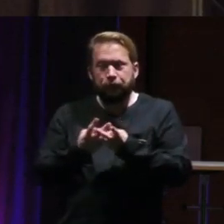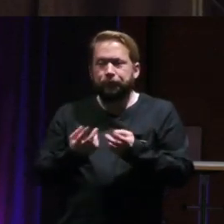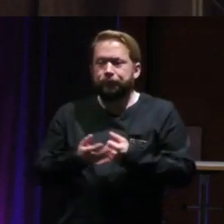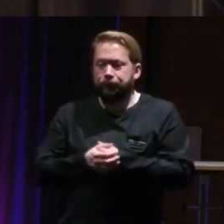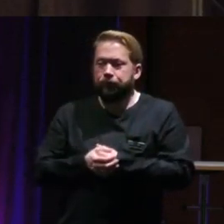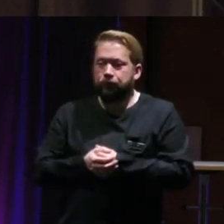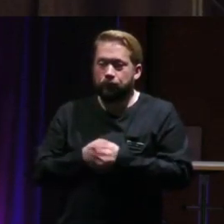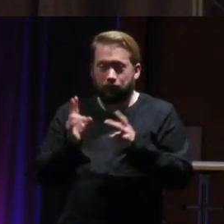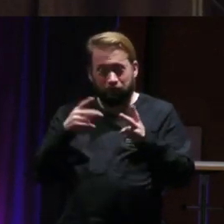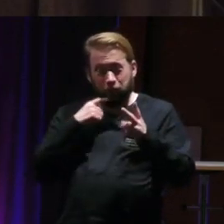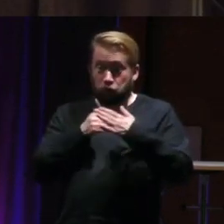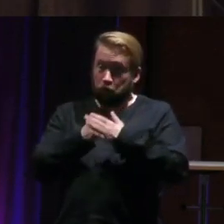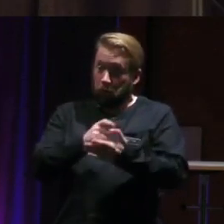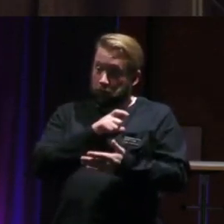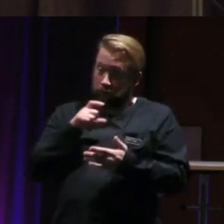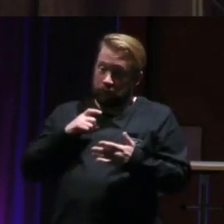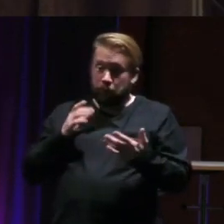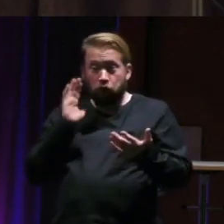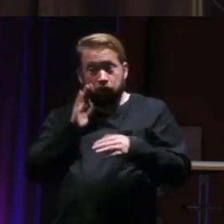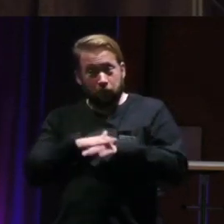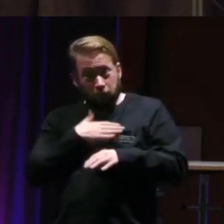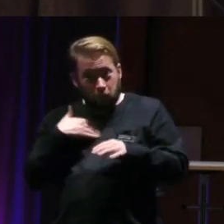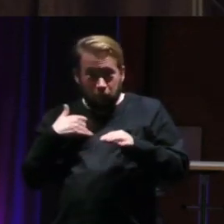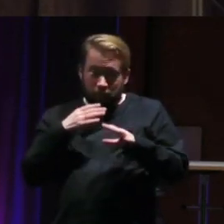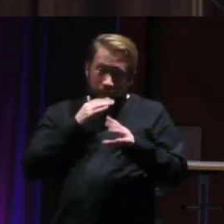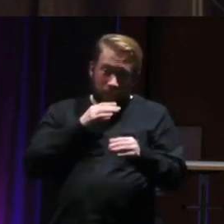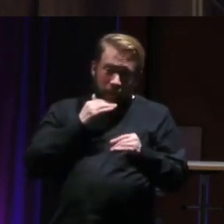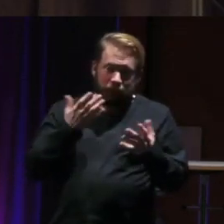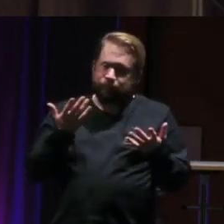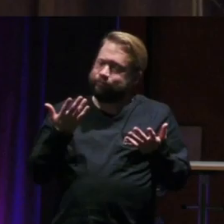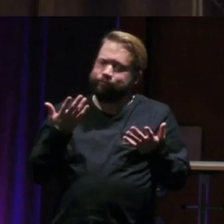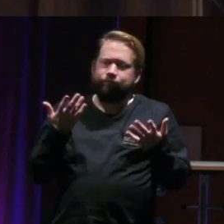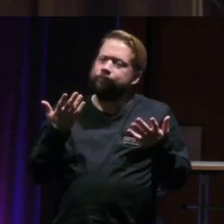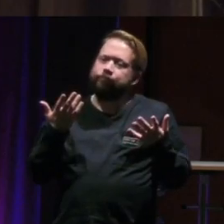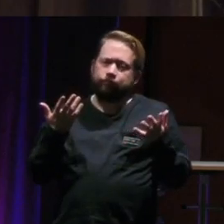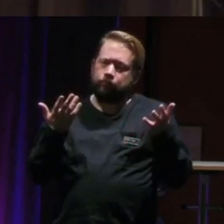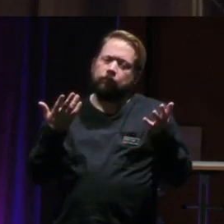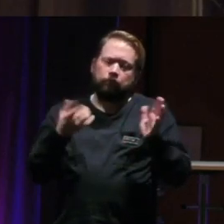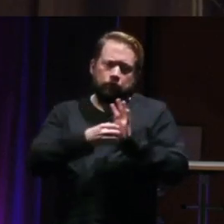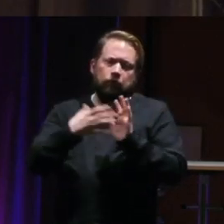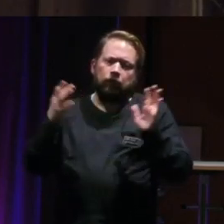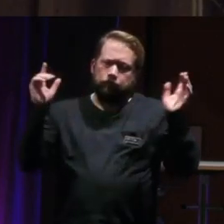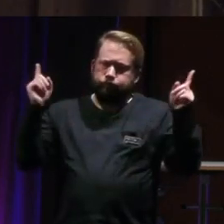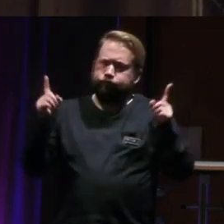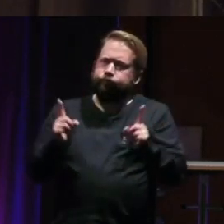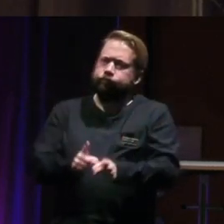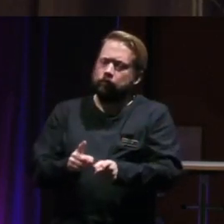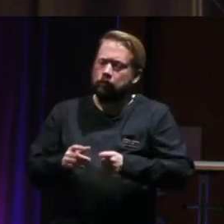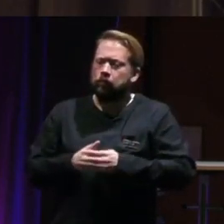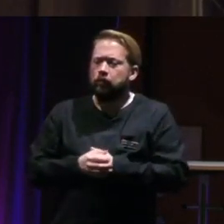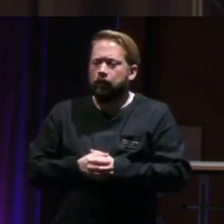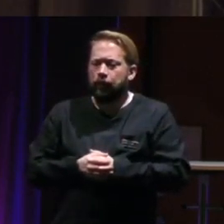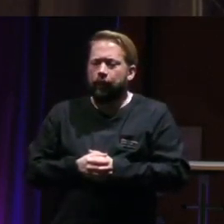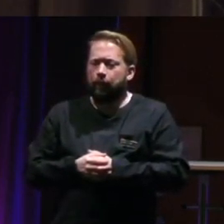ours. Mm. And of course we have this Navalny youngsters, as I call them,